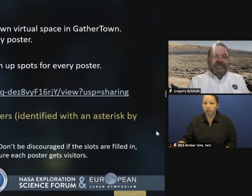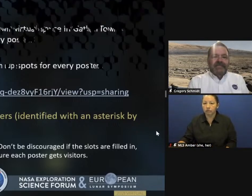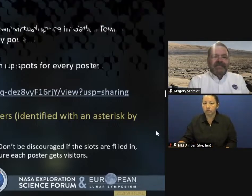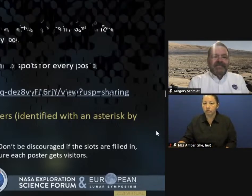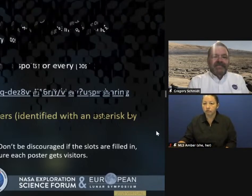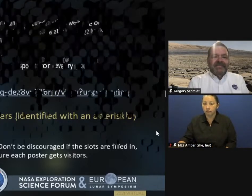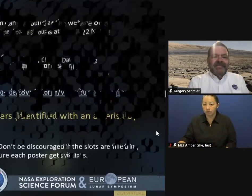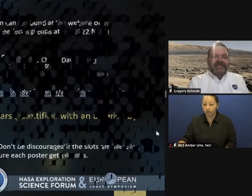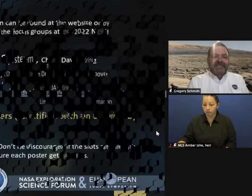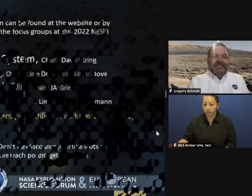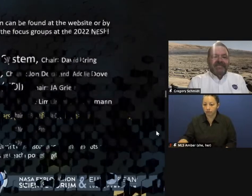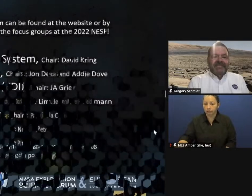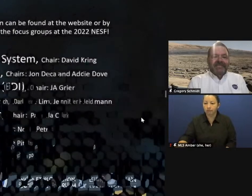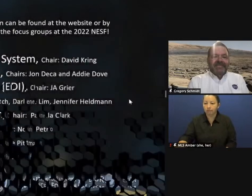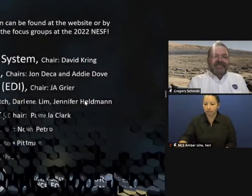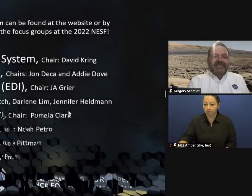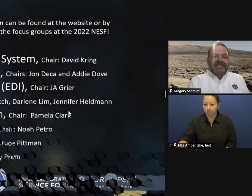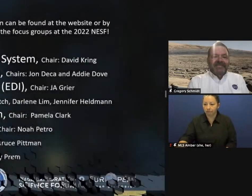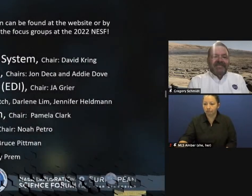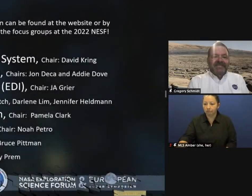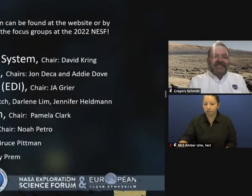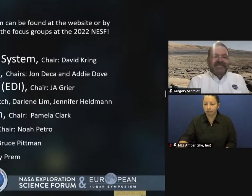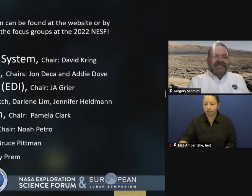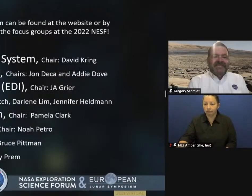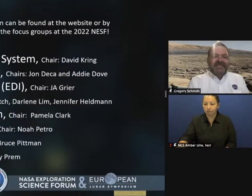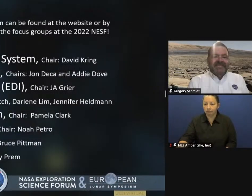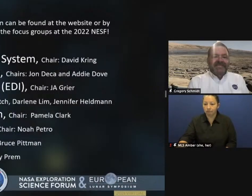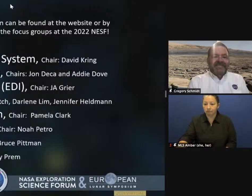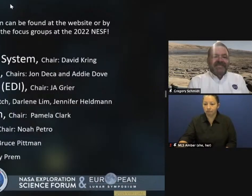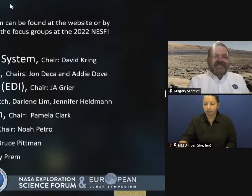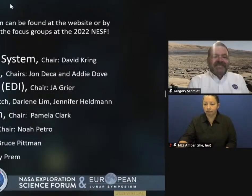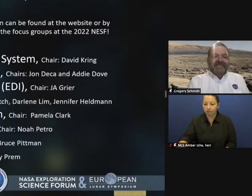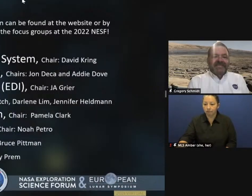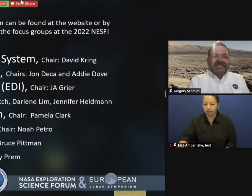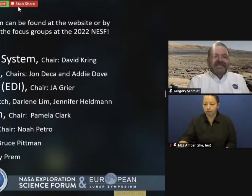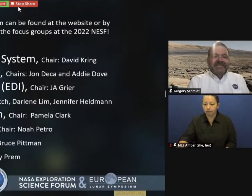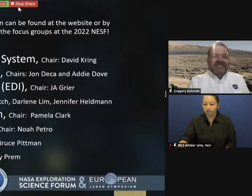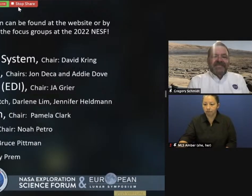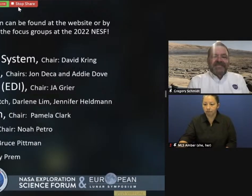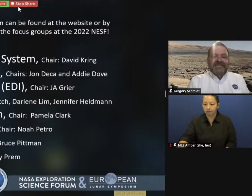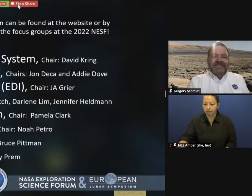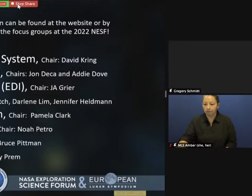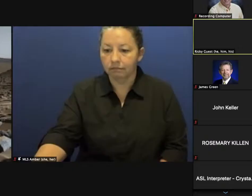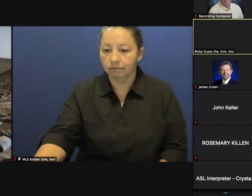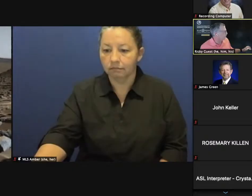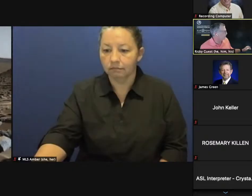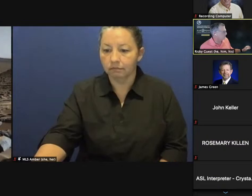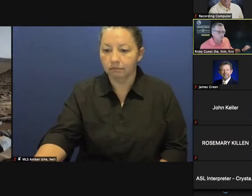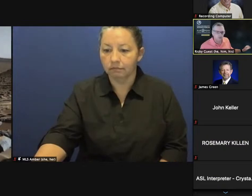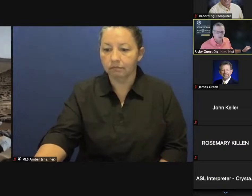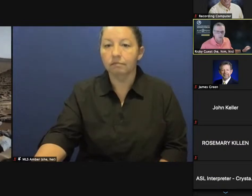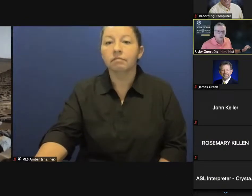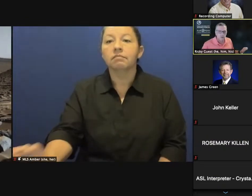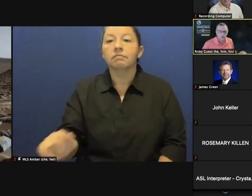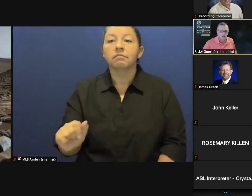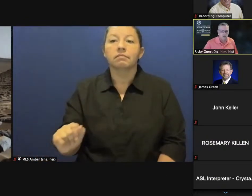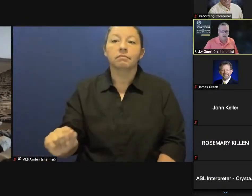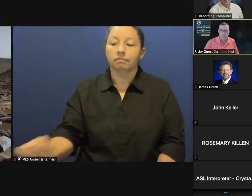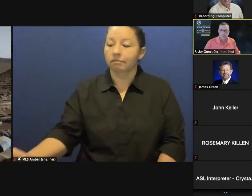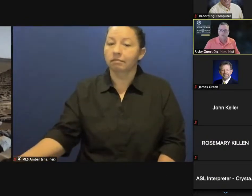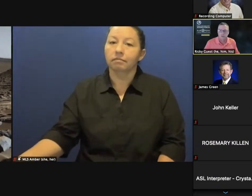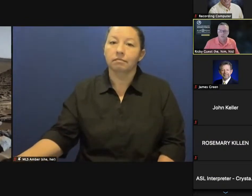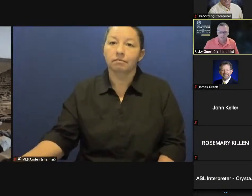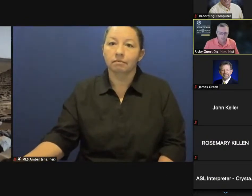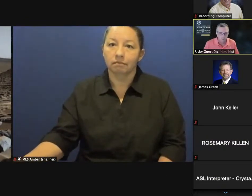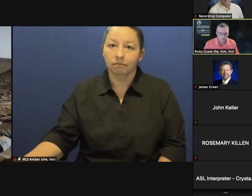Okay, and we've reached the top of the hour. And so at this time, we can go ahead and begin. I'm just going to hand it over to